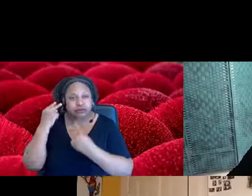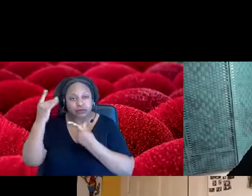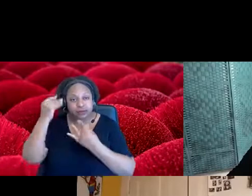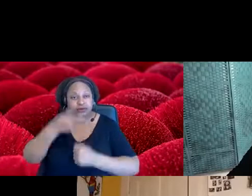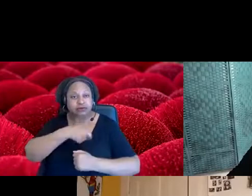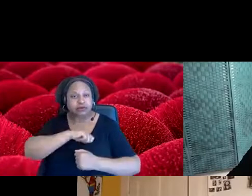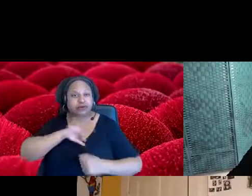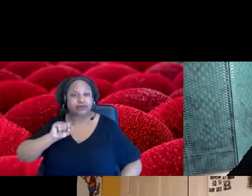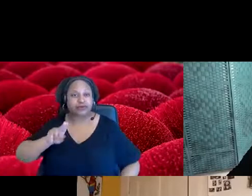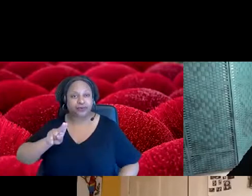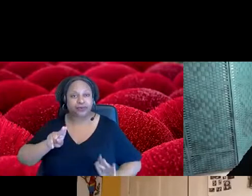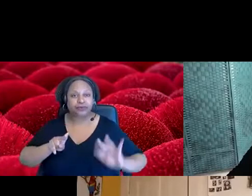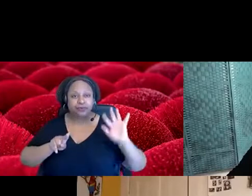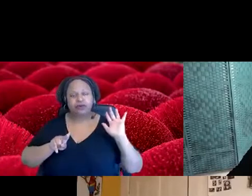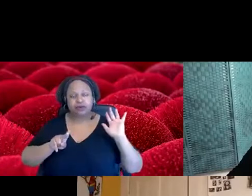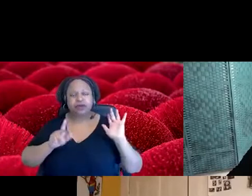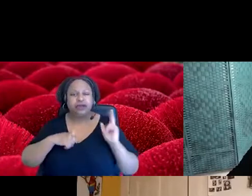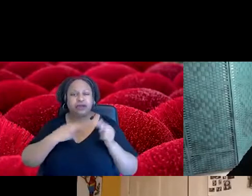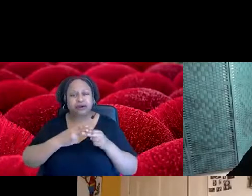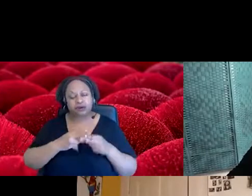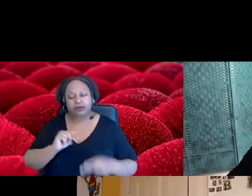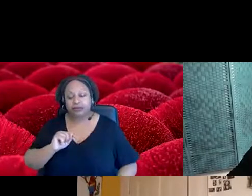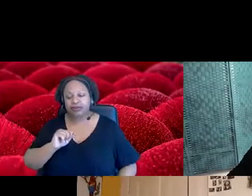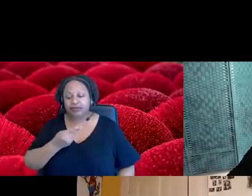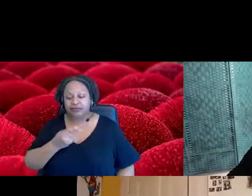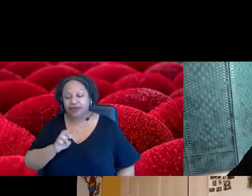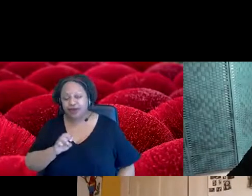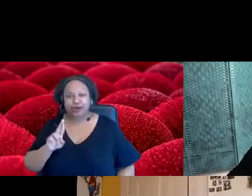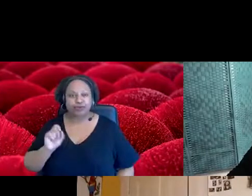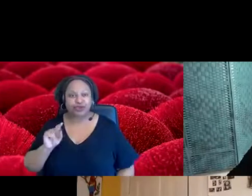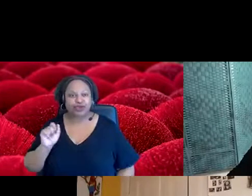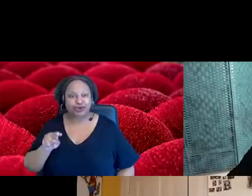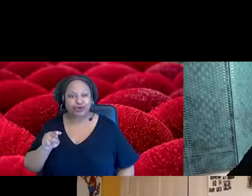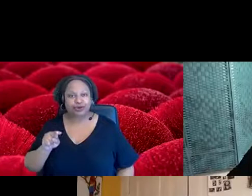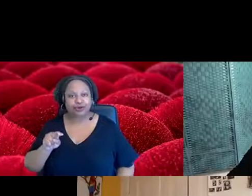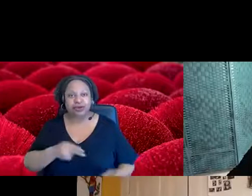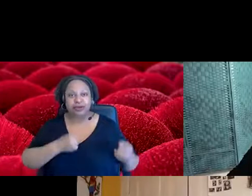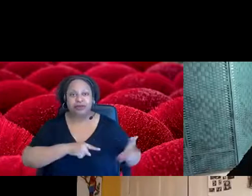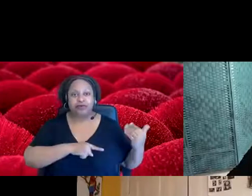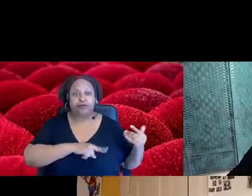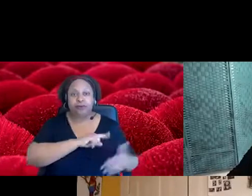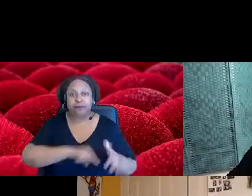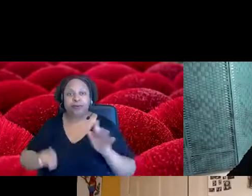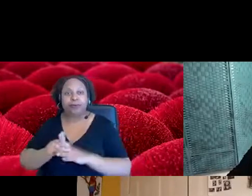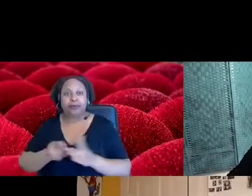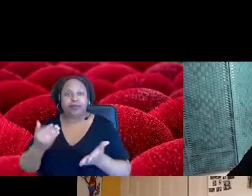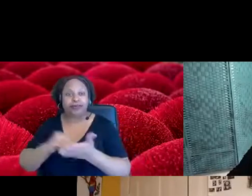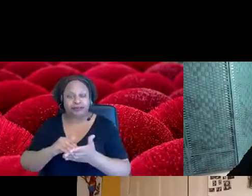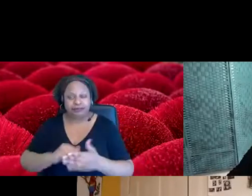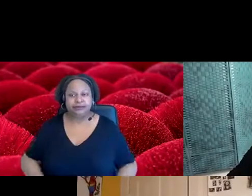and I call it the return. You know, in a constant state of return. And